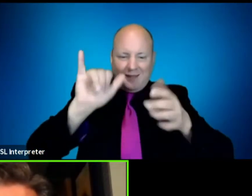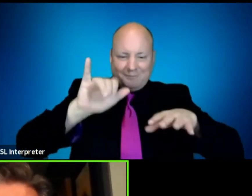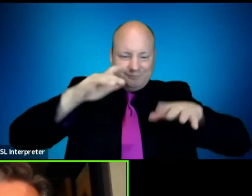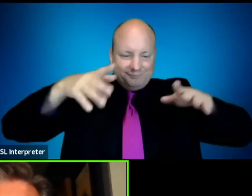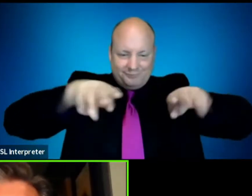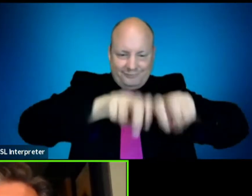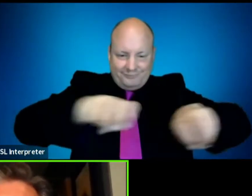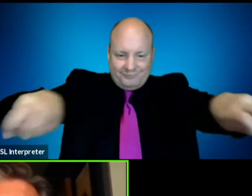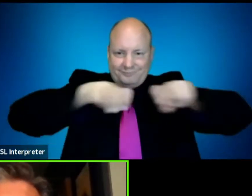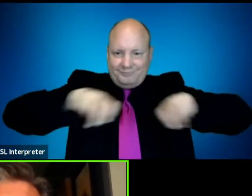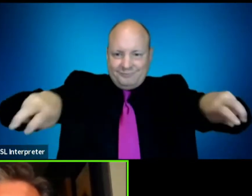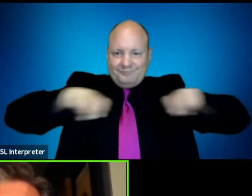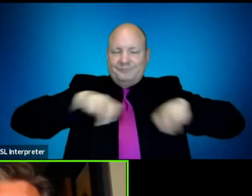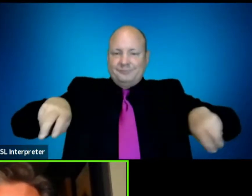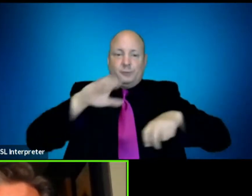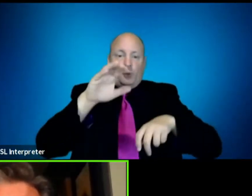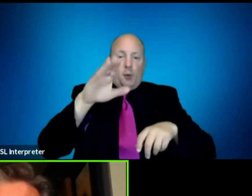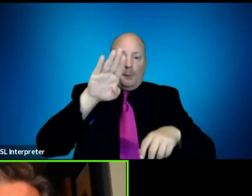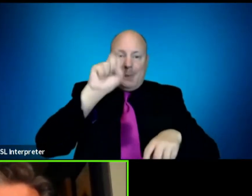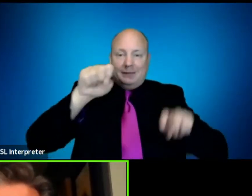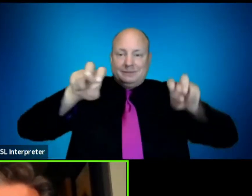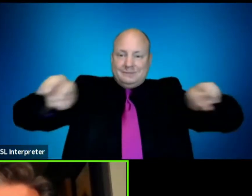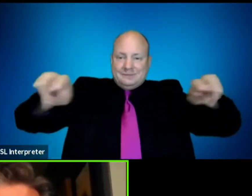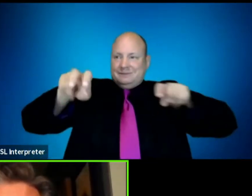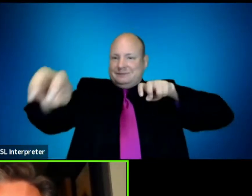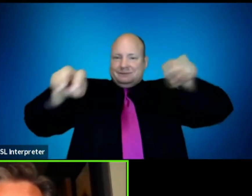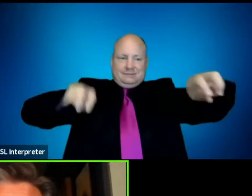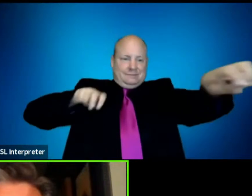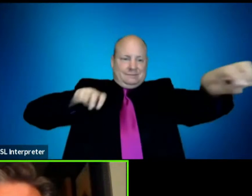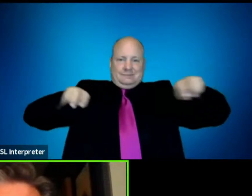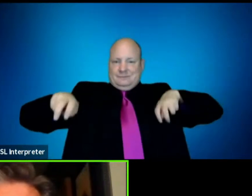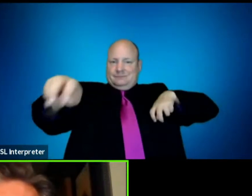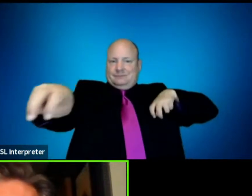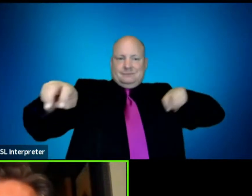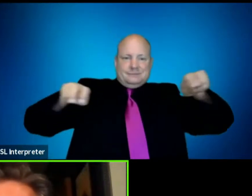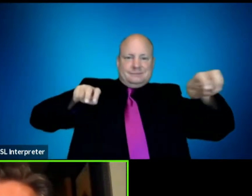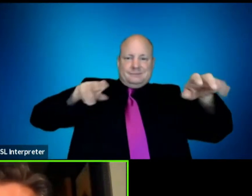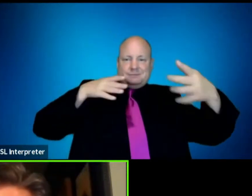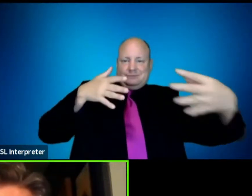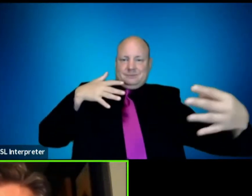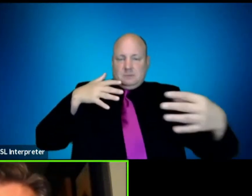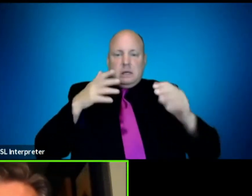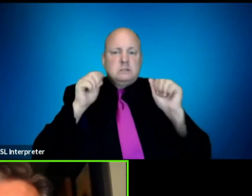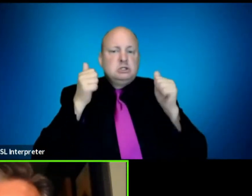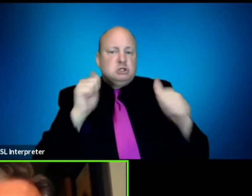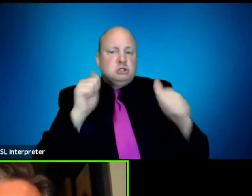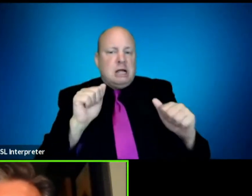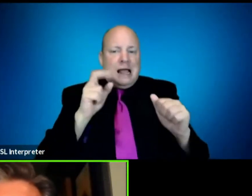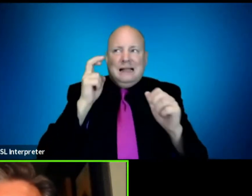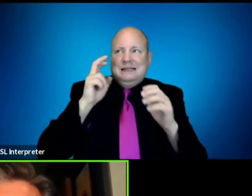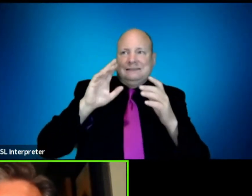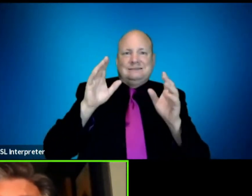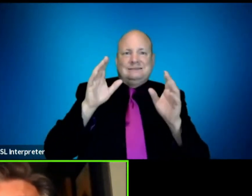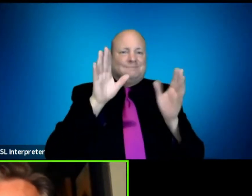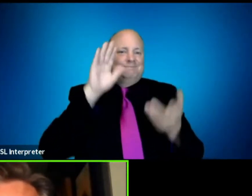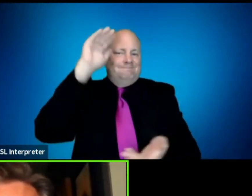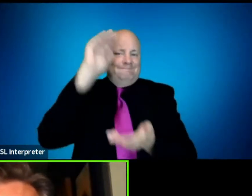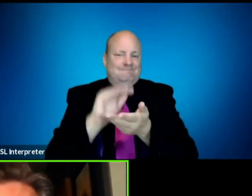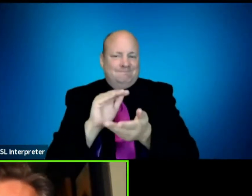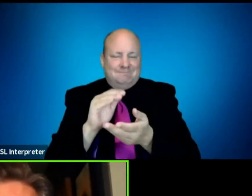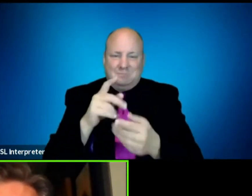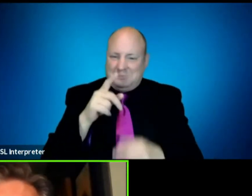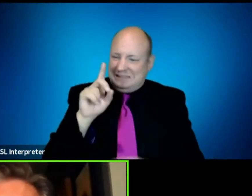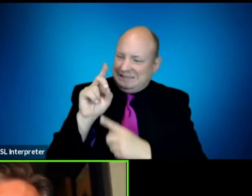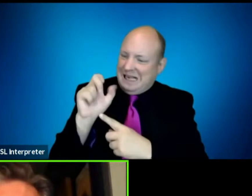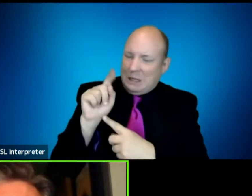the community, and we have a virus that's so transmissible, oftentimes erring on the side of caution and quarantining more